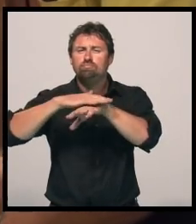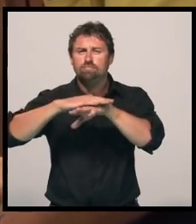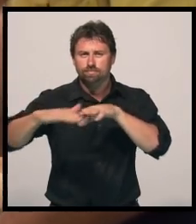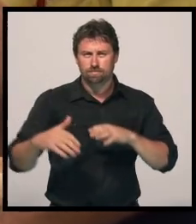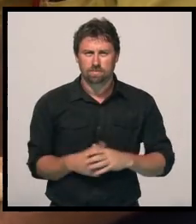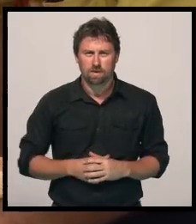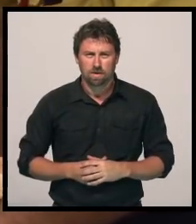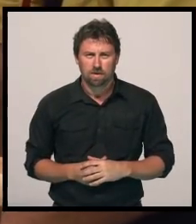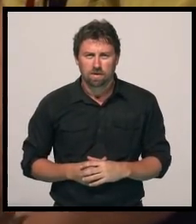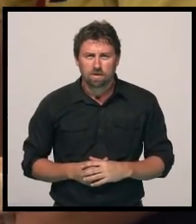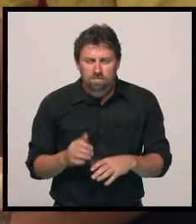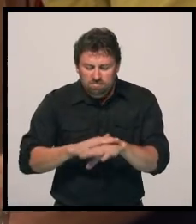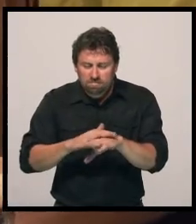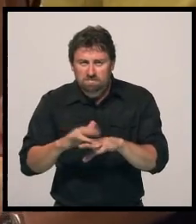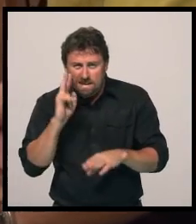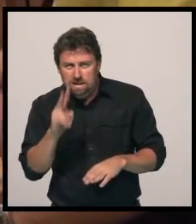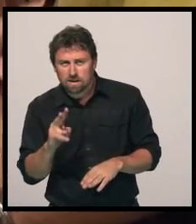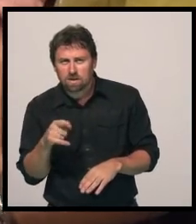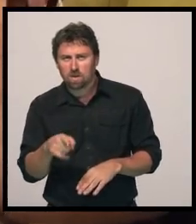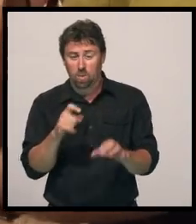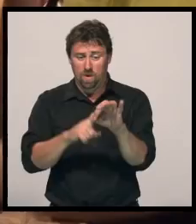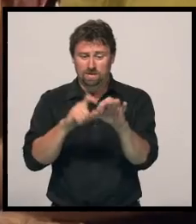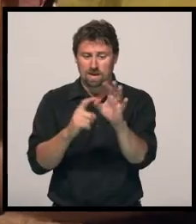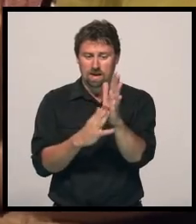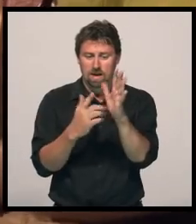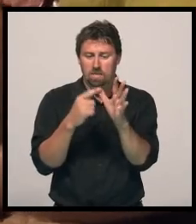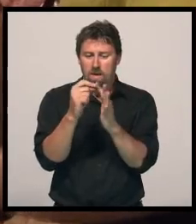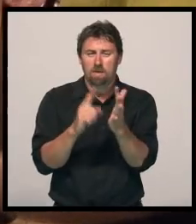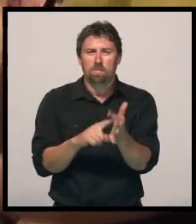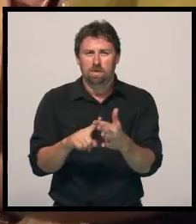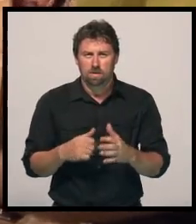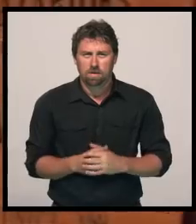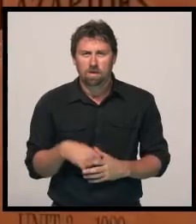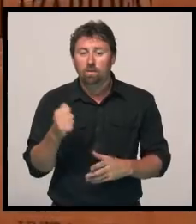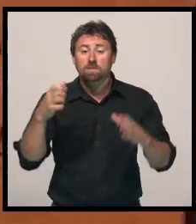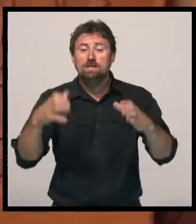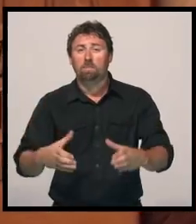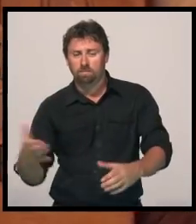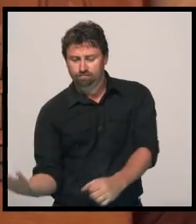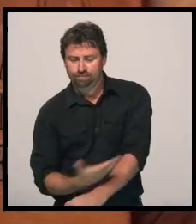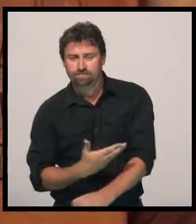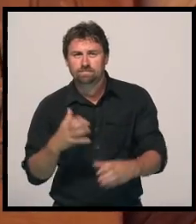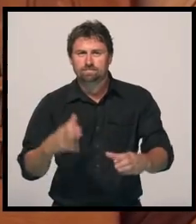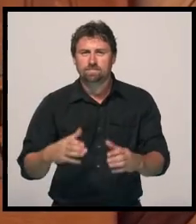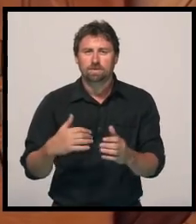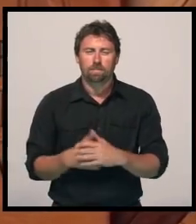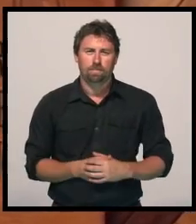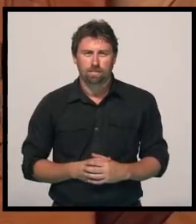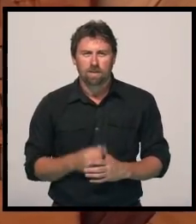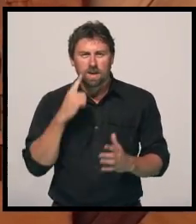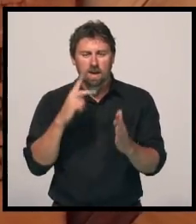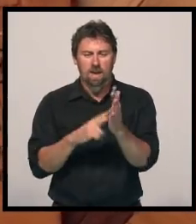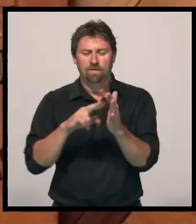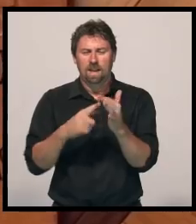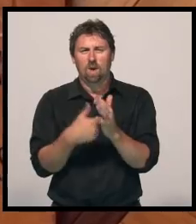I don't know whether that'll show it up, but that's some of the Queensland Maple. Wow. And that was cut out of a stump. guess the advantage too with veneers is you're not wasting a lot of